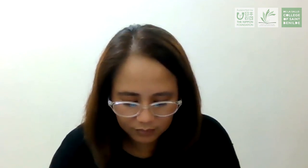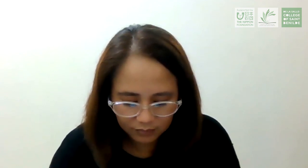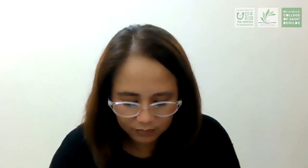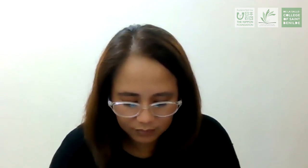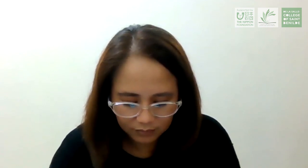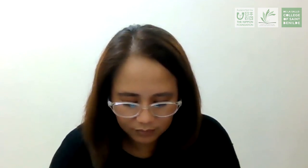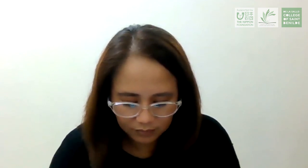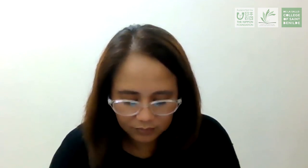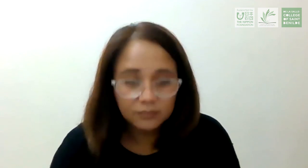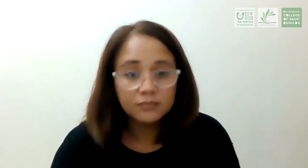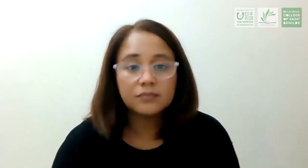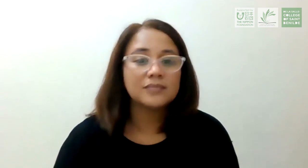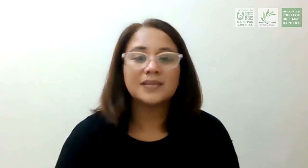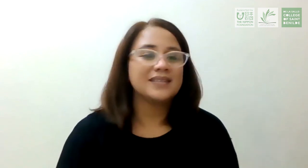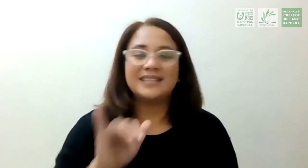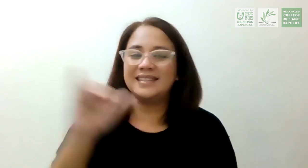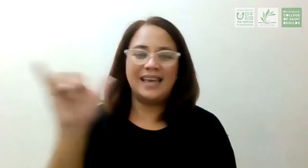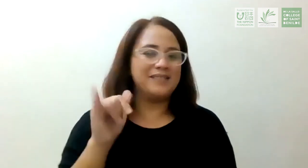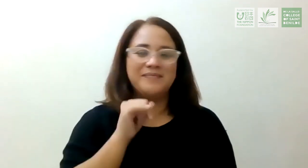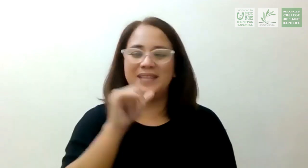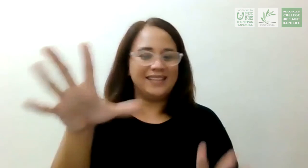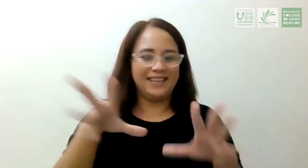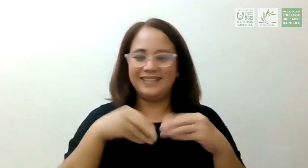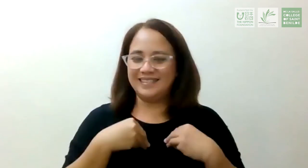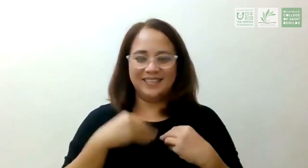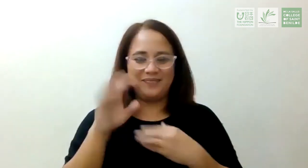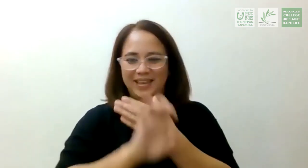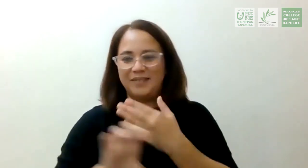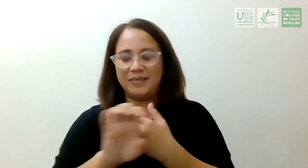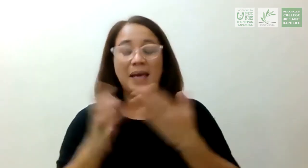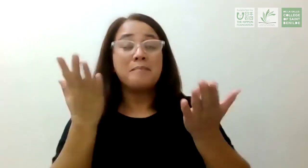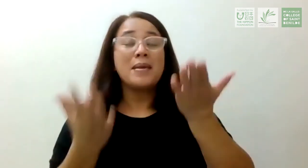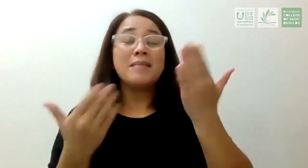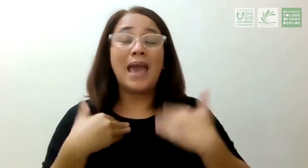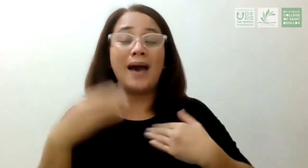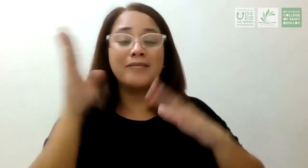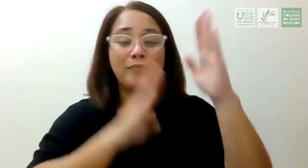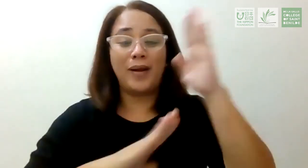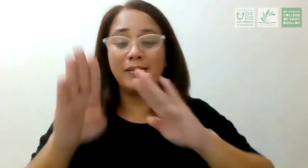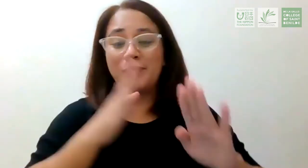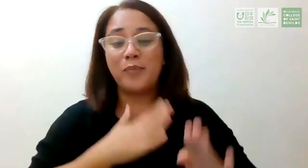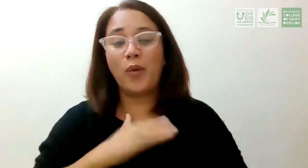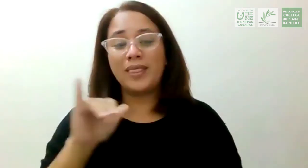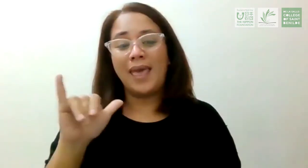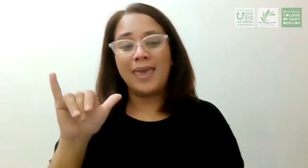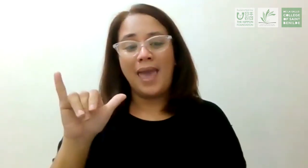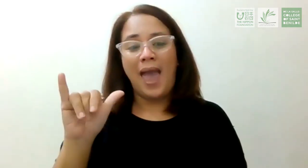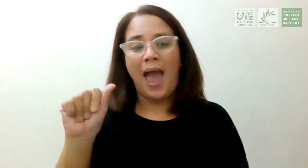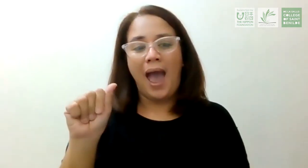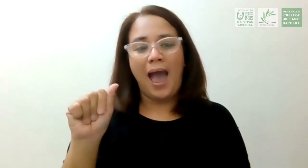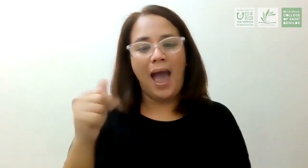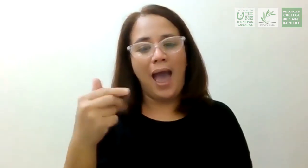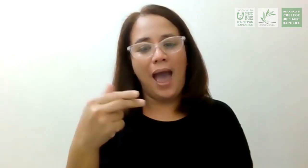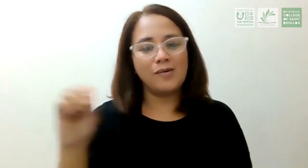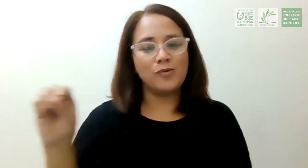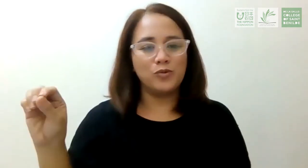I haven't received my own email yet, so maybe there's something wrong with the Yahoo account right now.